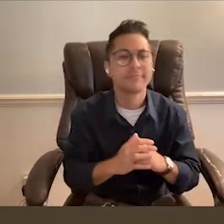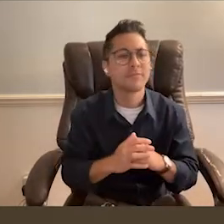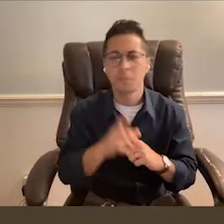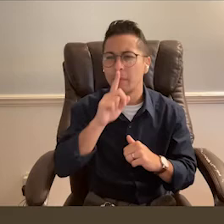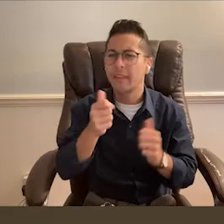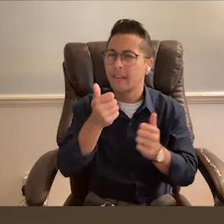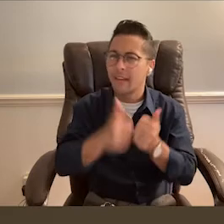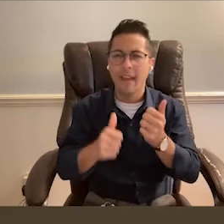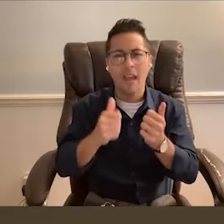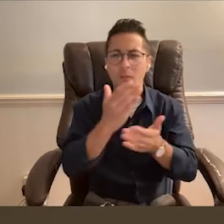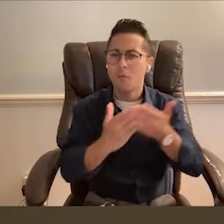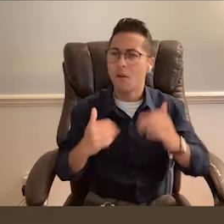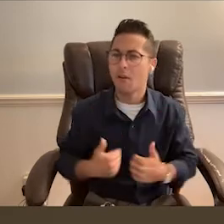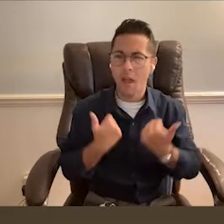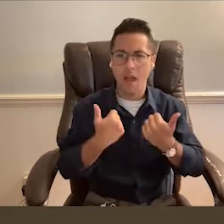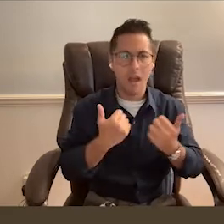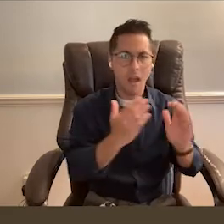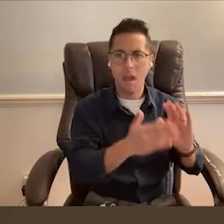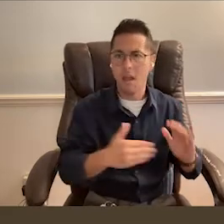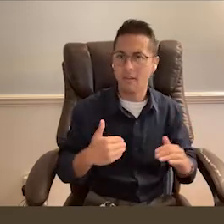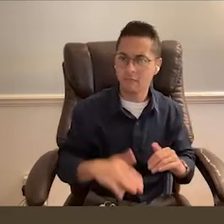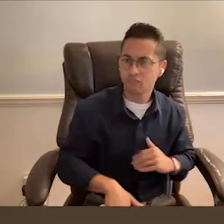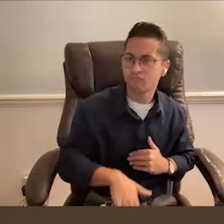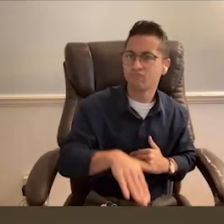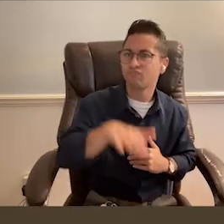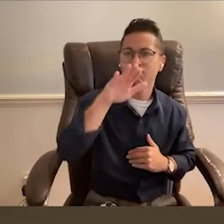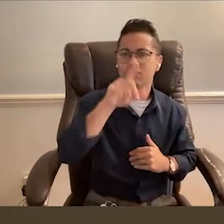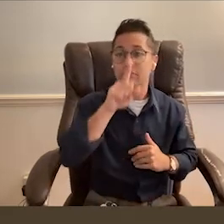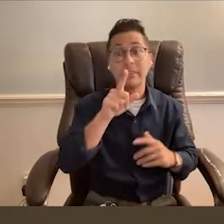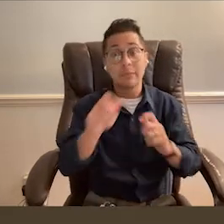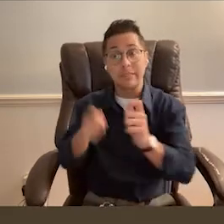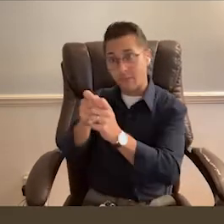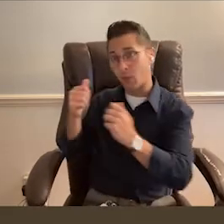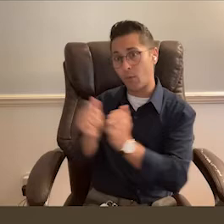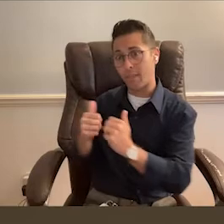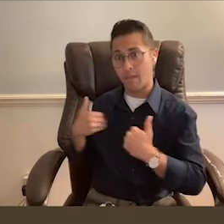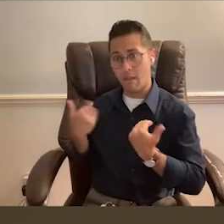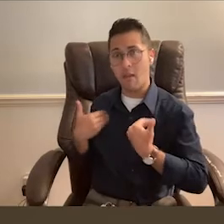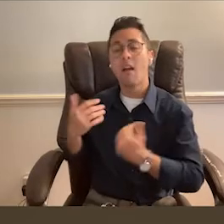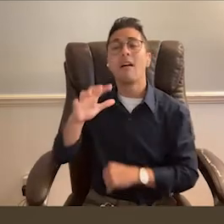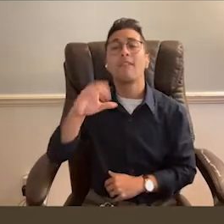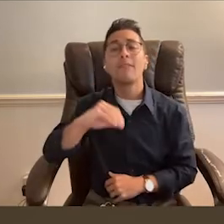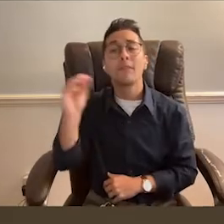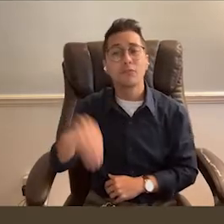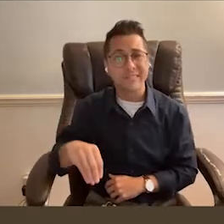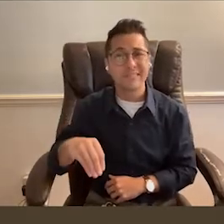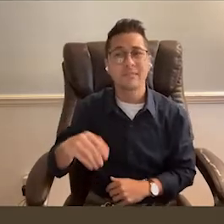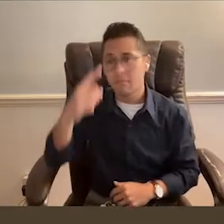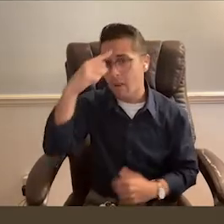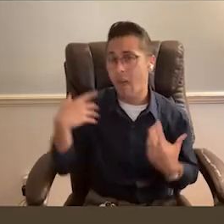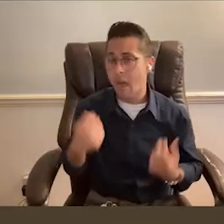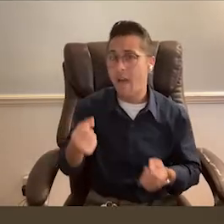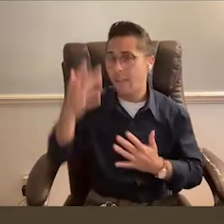our daily lives. It's important every stage of life. Mental health is very important in every stage of life,